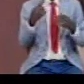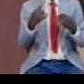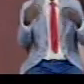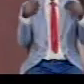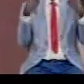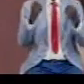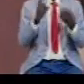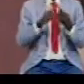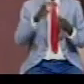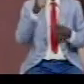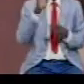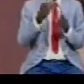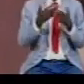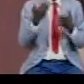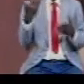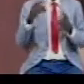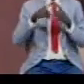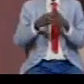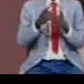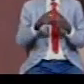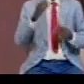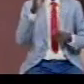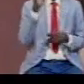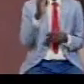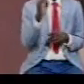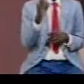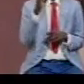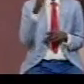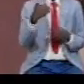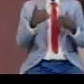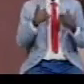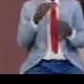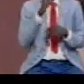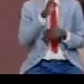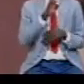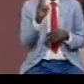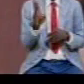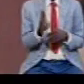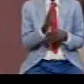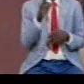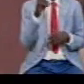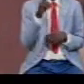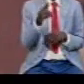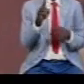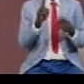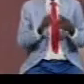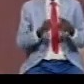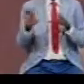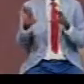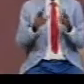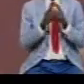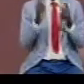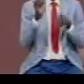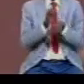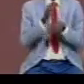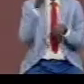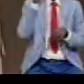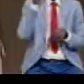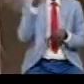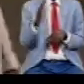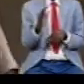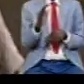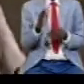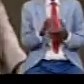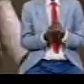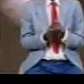I started preaching. God has used me to talk to many people, and I believe God has inspired me. The Lord has totally